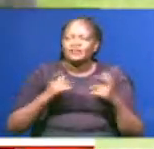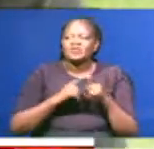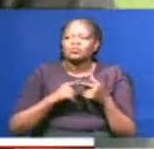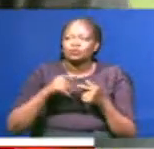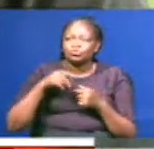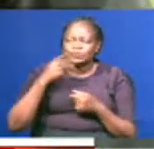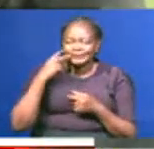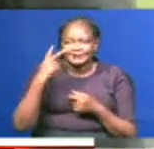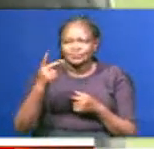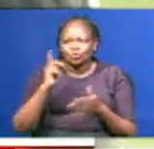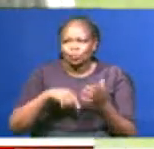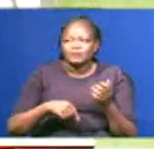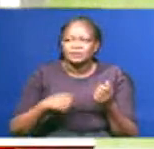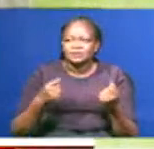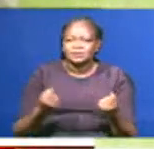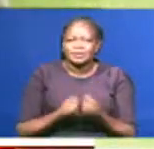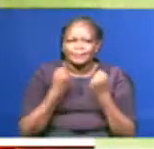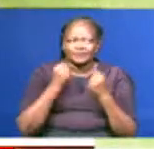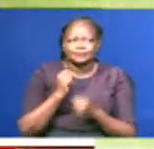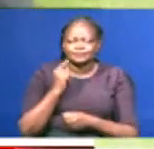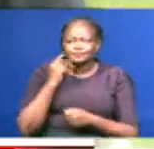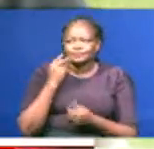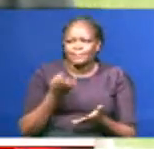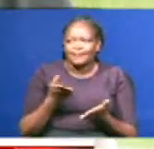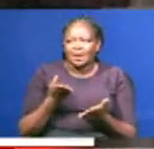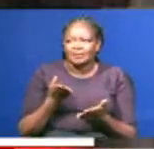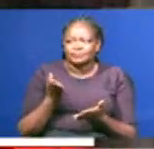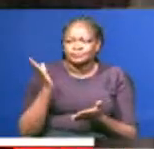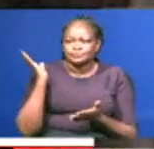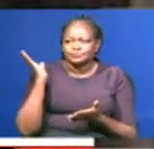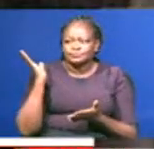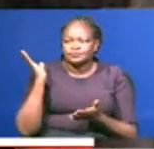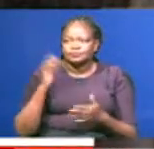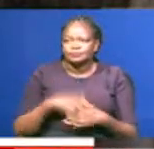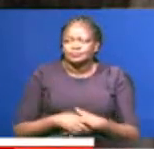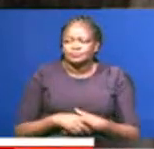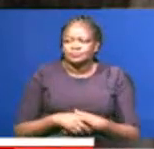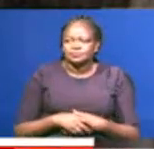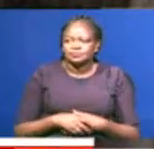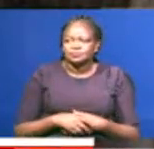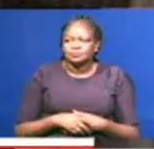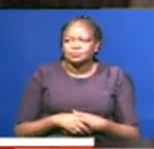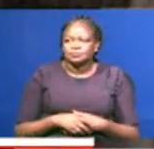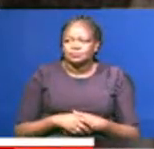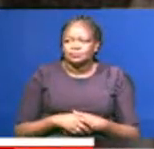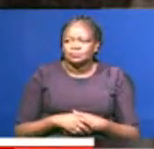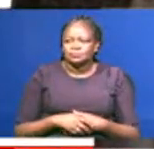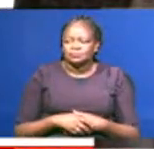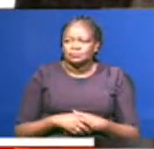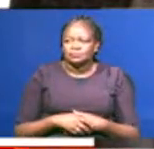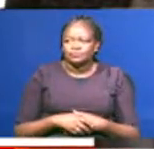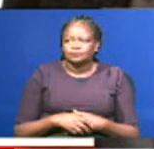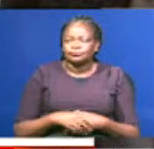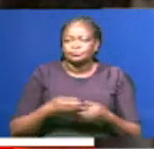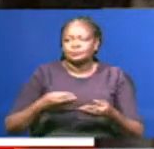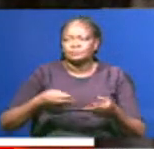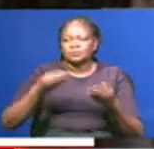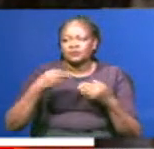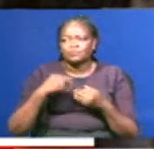as we see what the traders have right here at the Hustlers Bazaar. The Hustler Bazaar has given me a platform